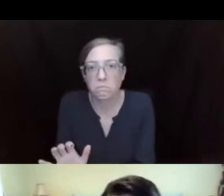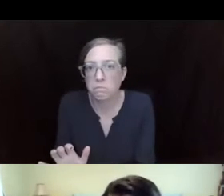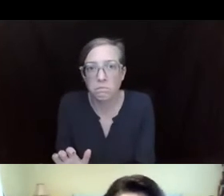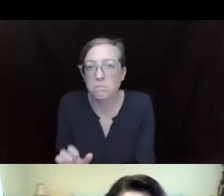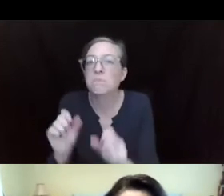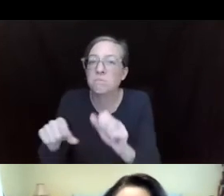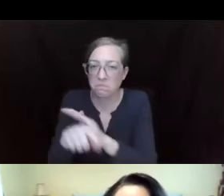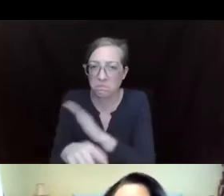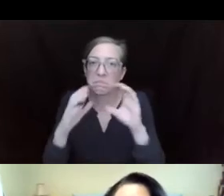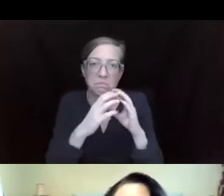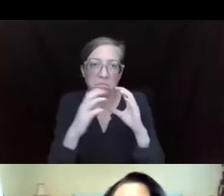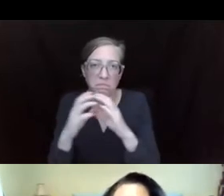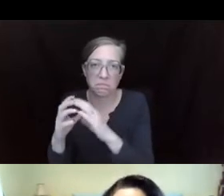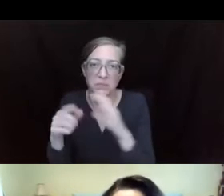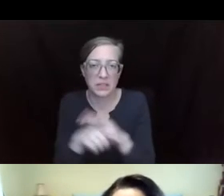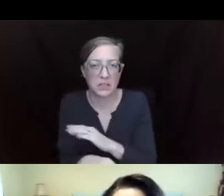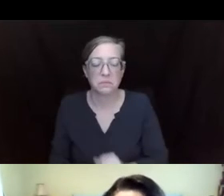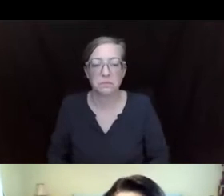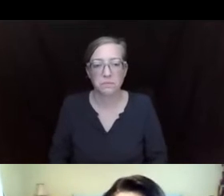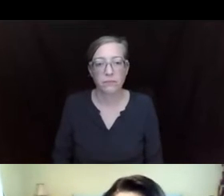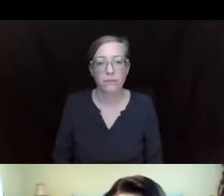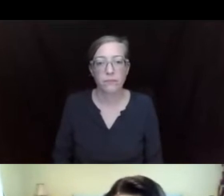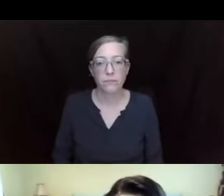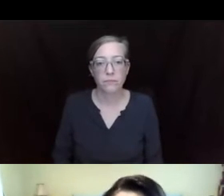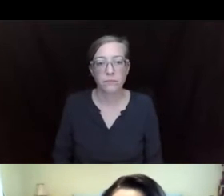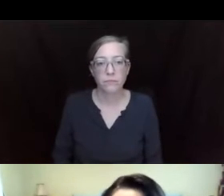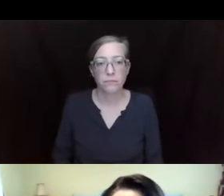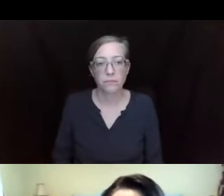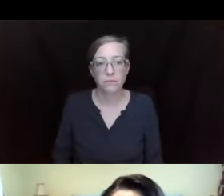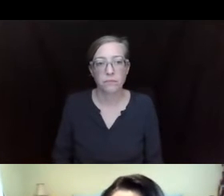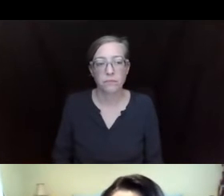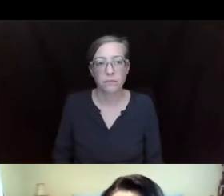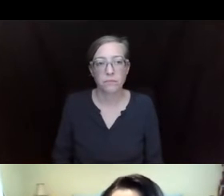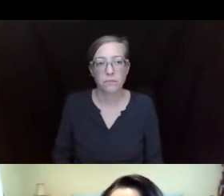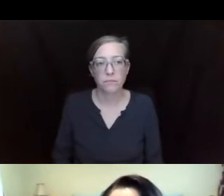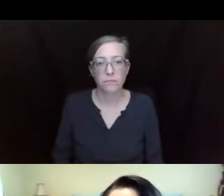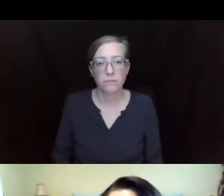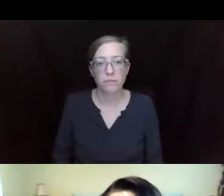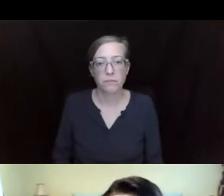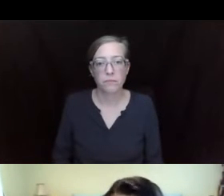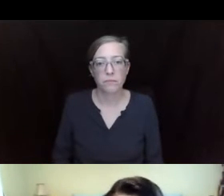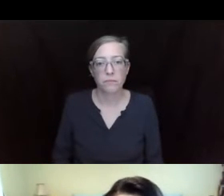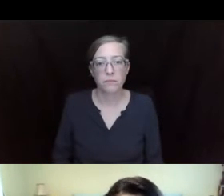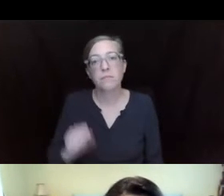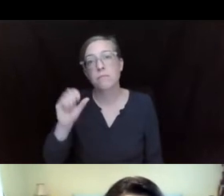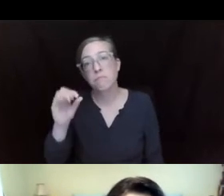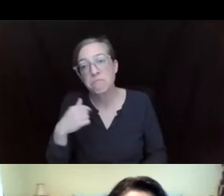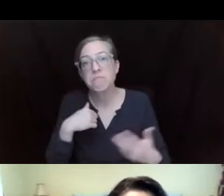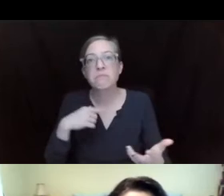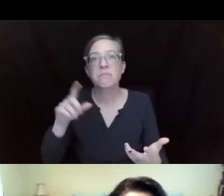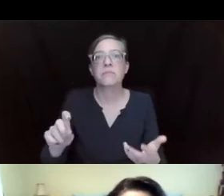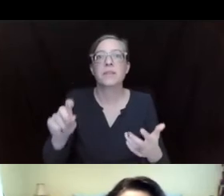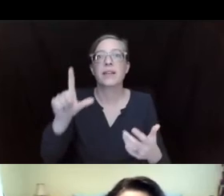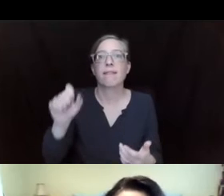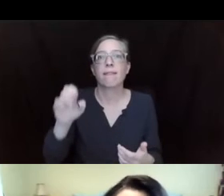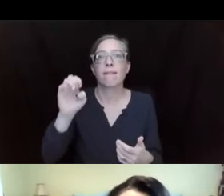kill cells. So I'm forced to have suspended media or liquid that have very low conductivity. So